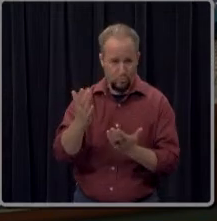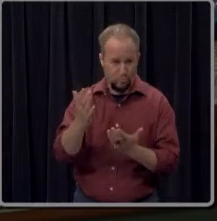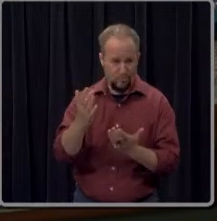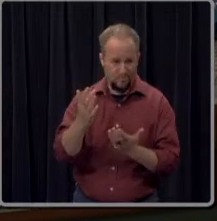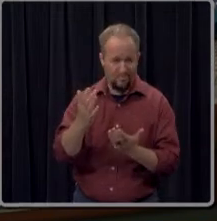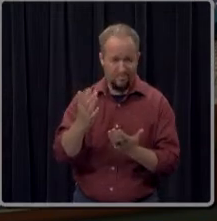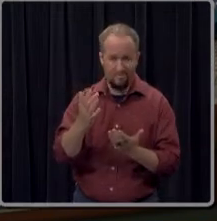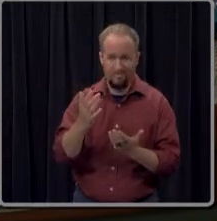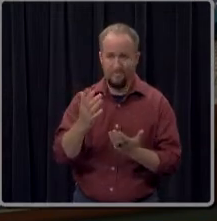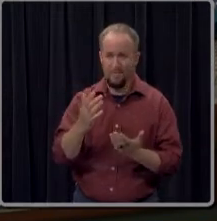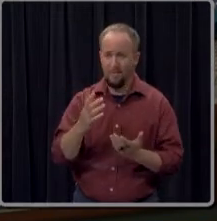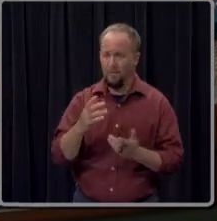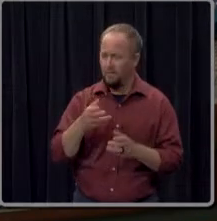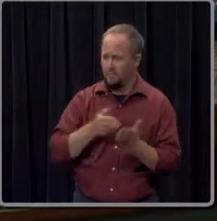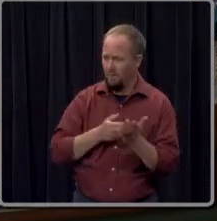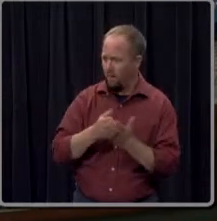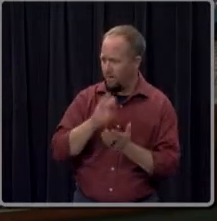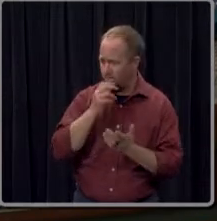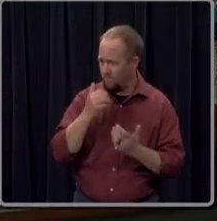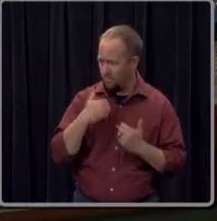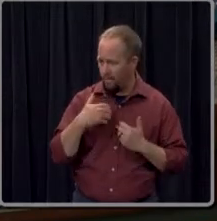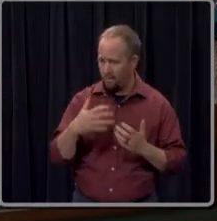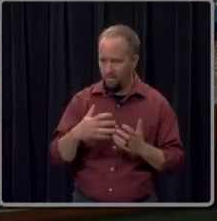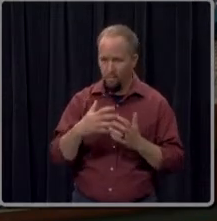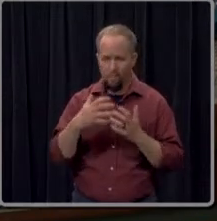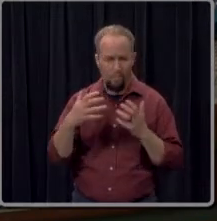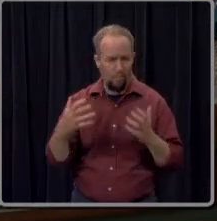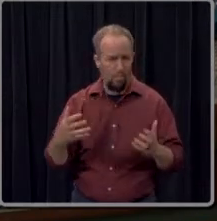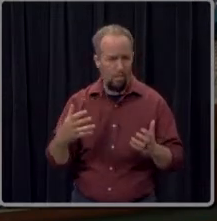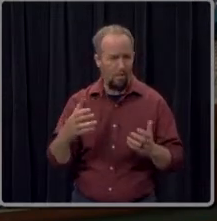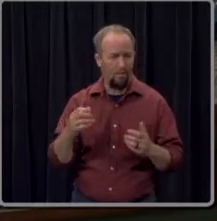appoint. Honestly, we don't really have a whole lot of